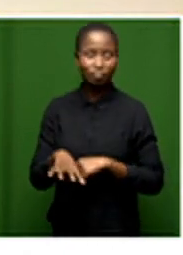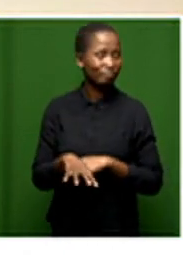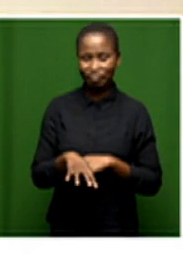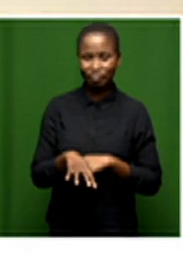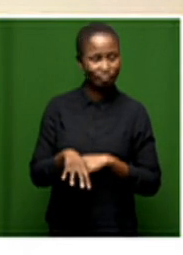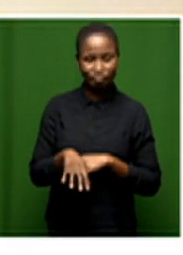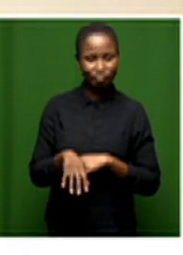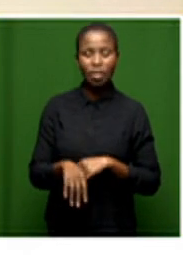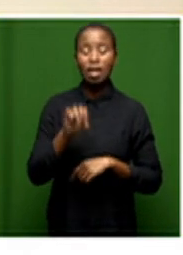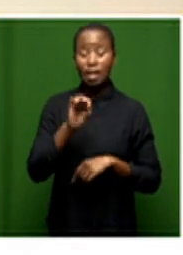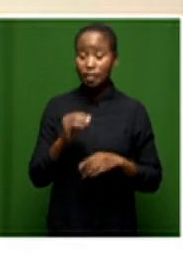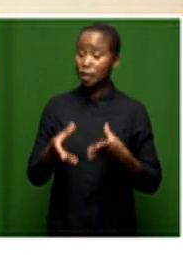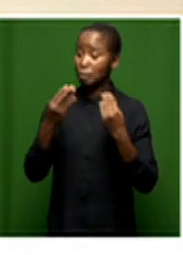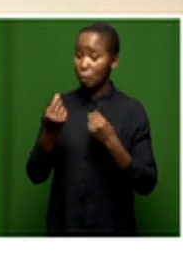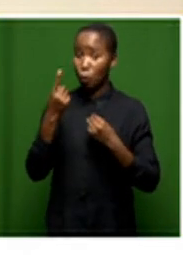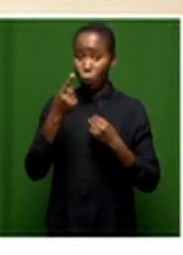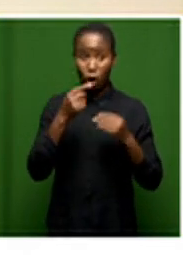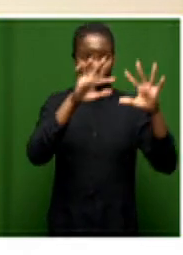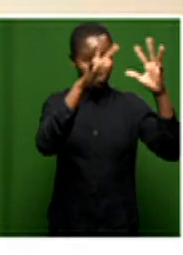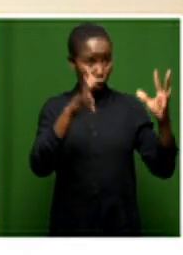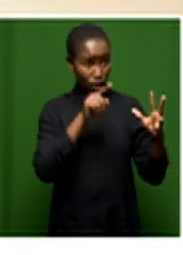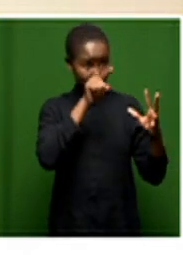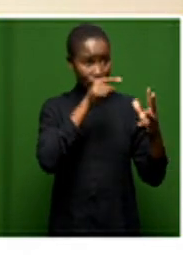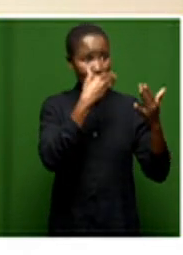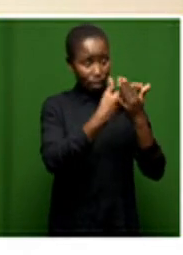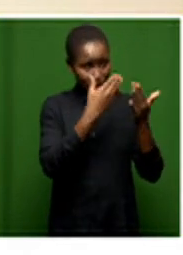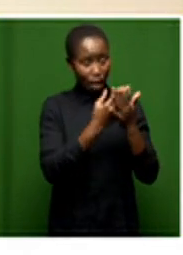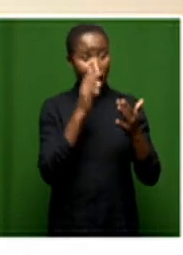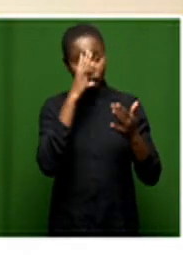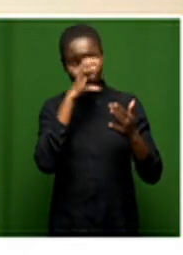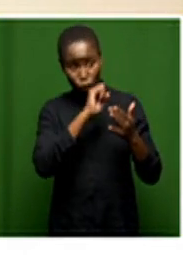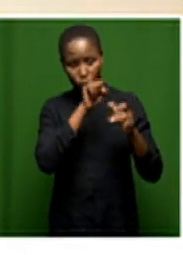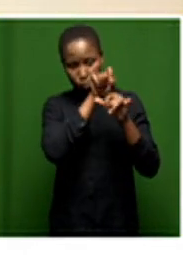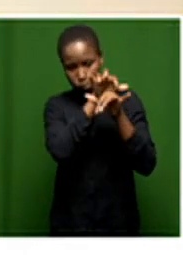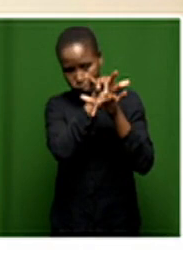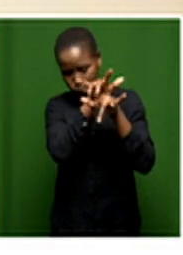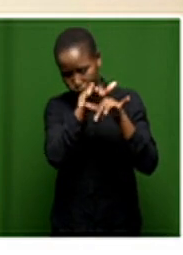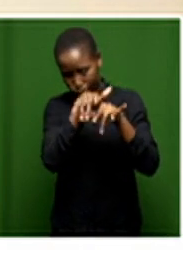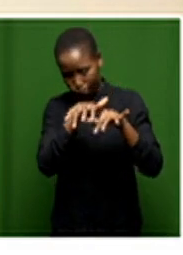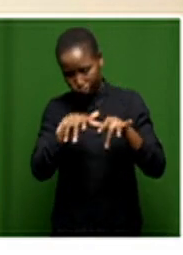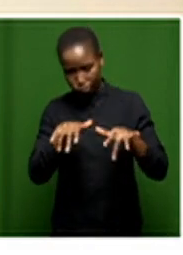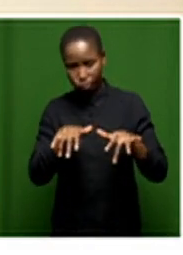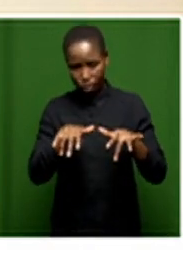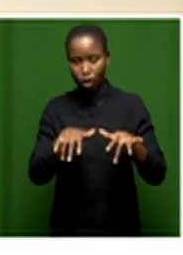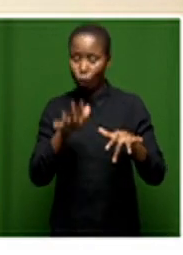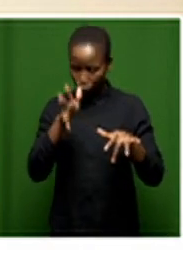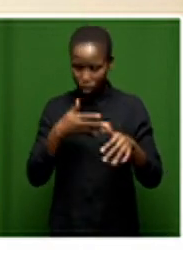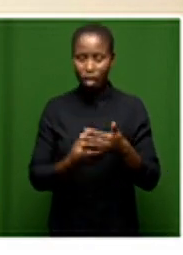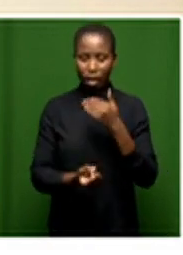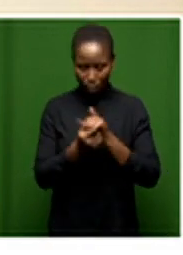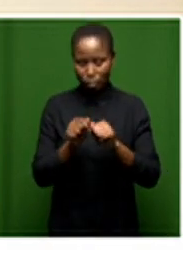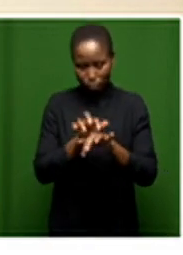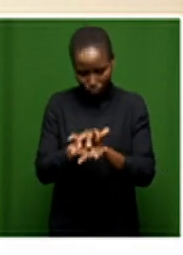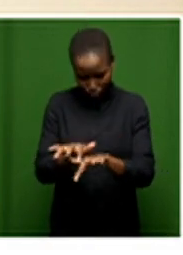if they are in one part of the world, we can almost already assume that they are, if not already present, going to be in other parts of the